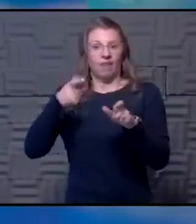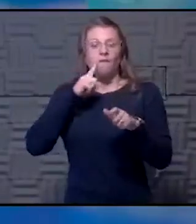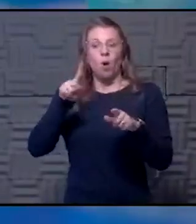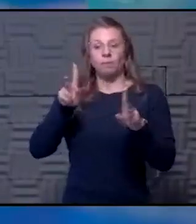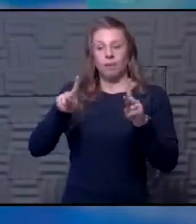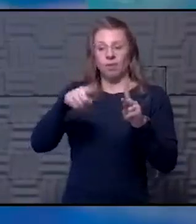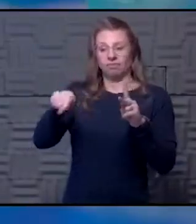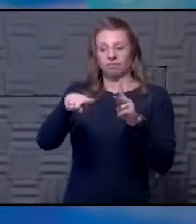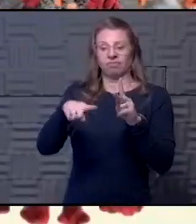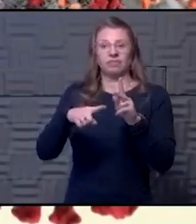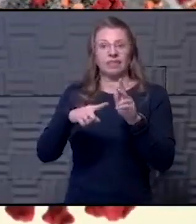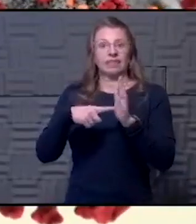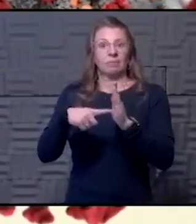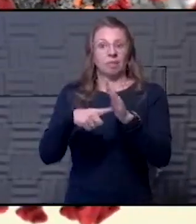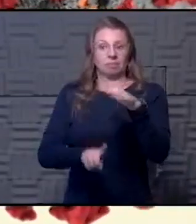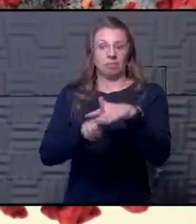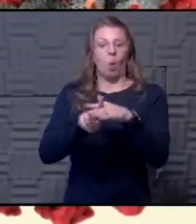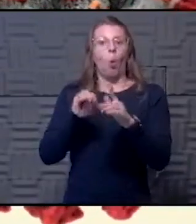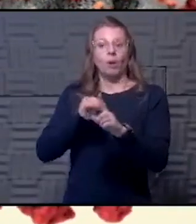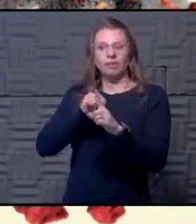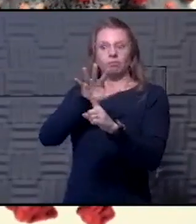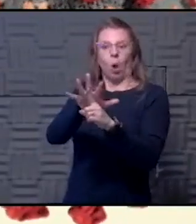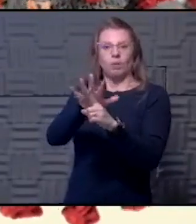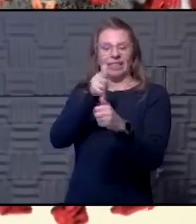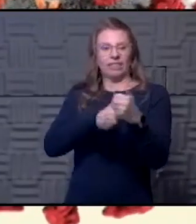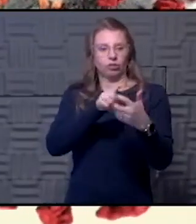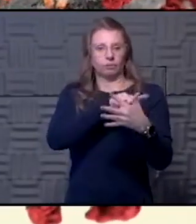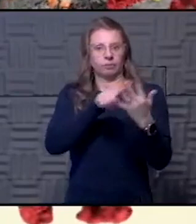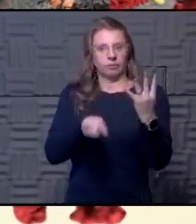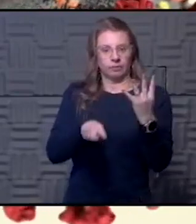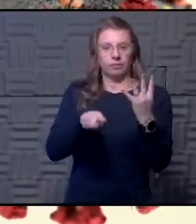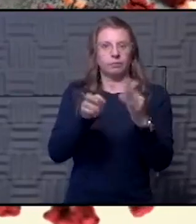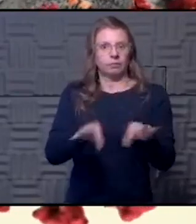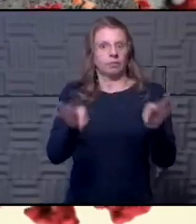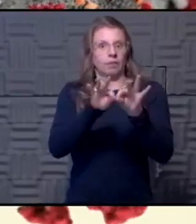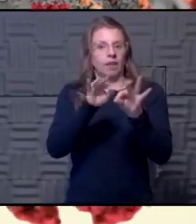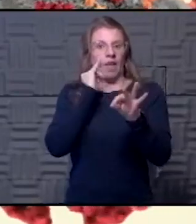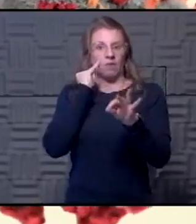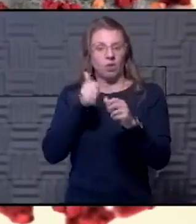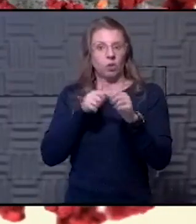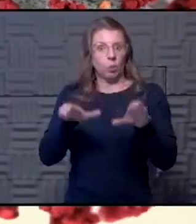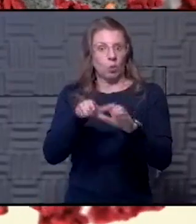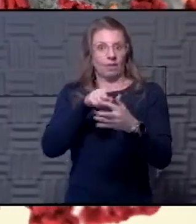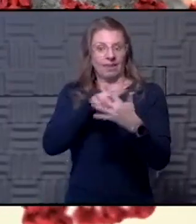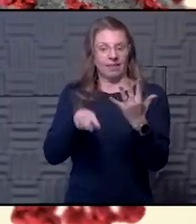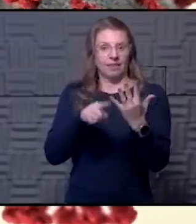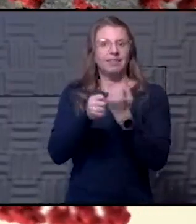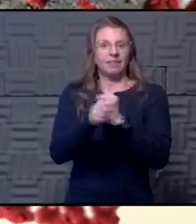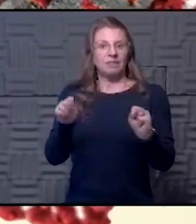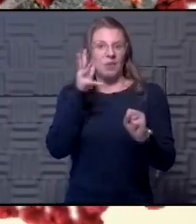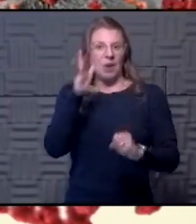those who are exposed. Each of these things matters. We know that if you do them, you can keep yourself safe.